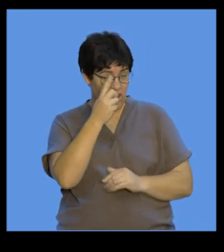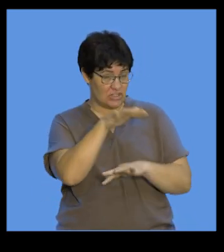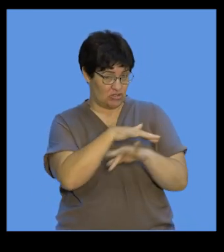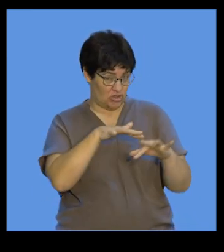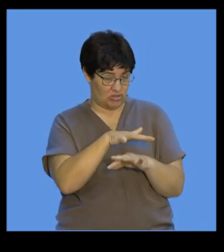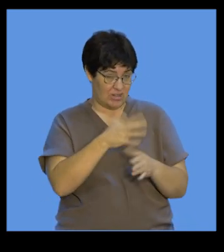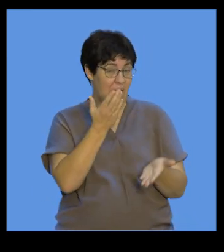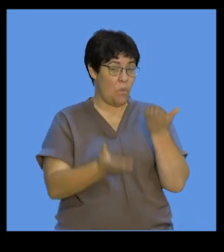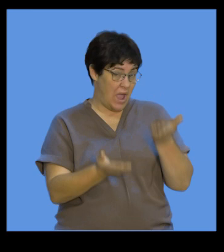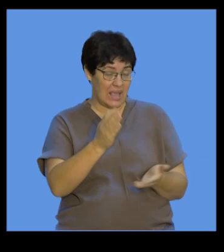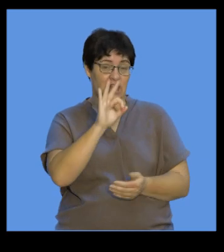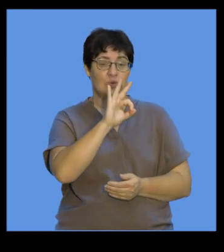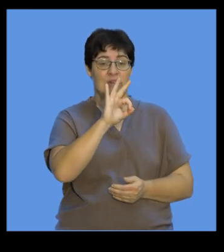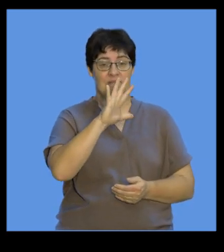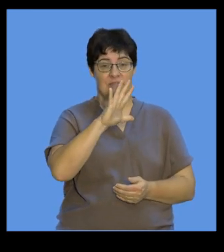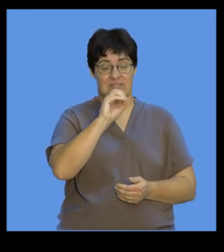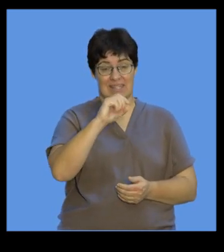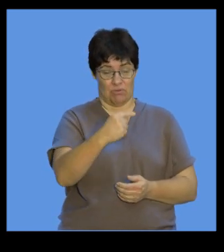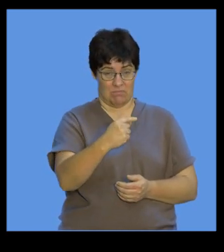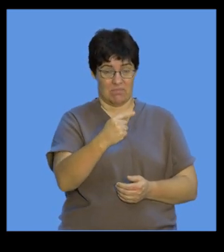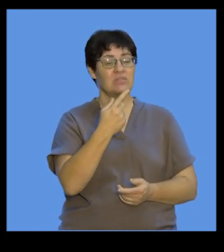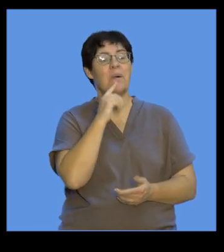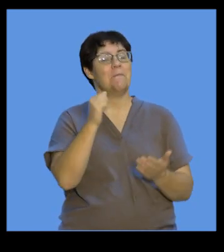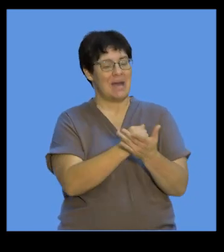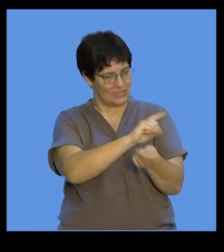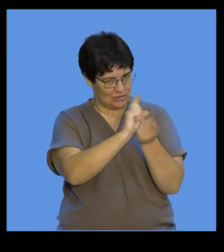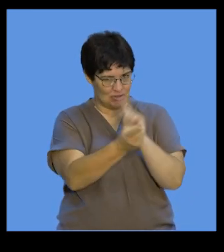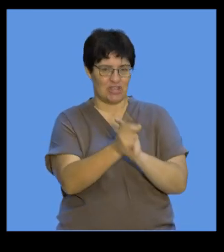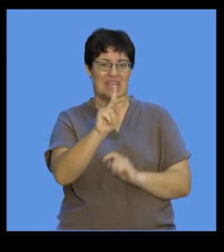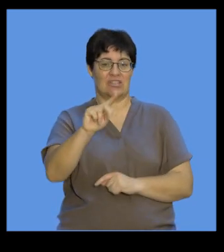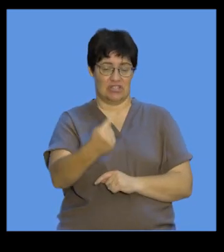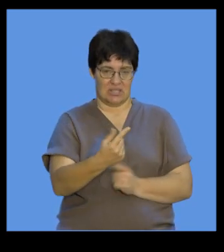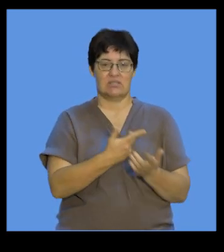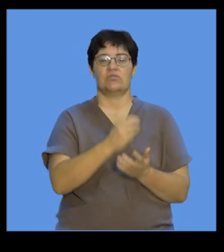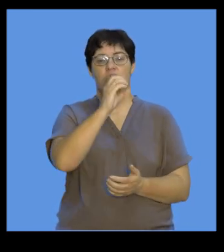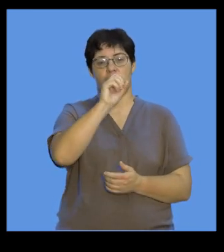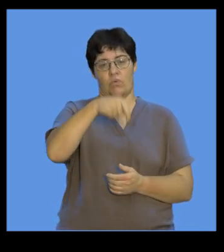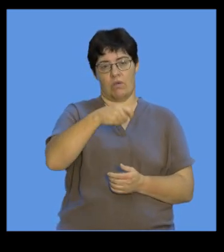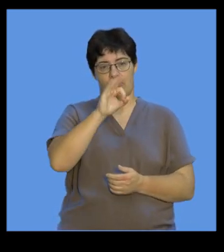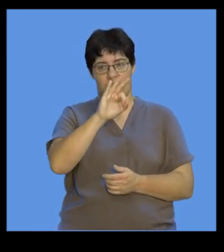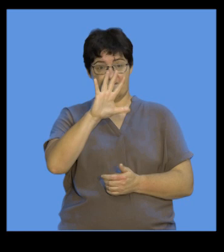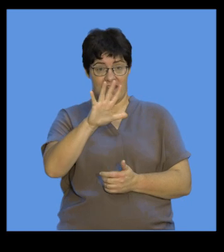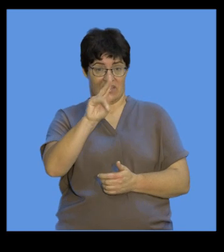situation. Now, we can't work in grams, so we know this is going to be 0.35 kilograms.